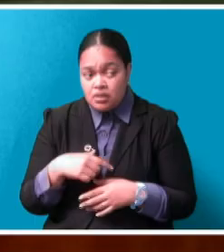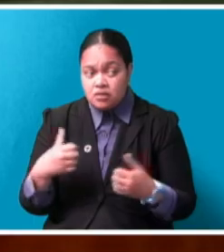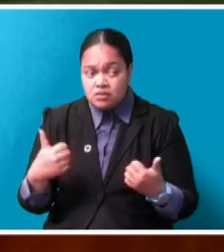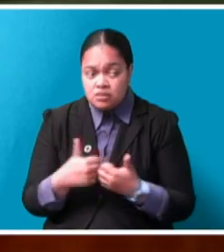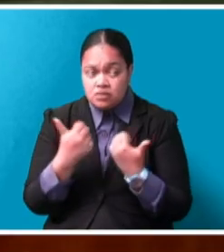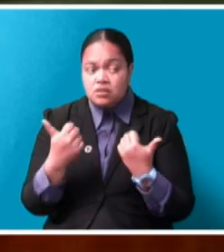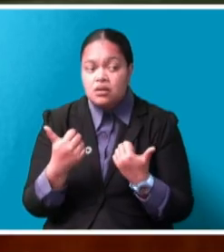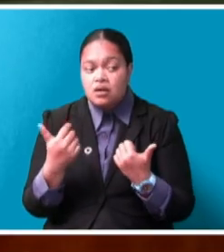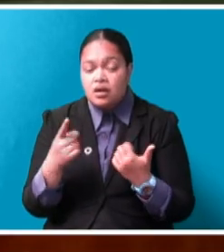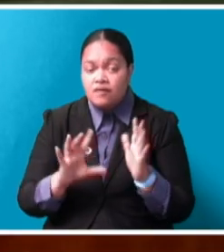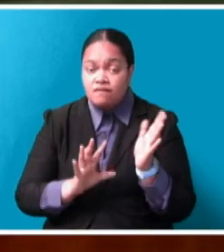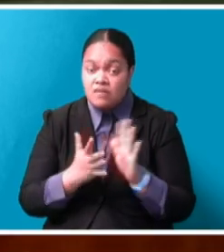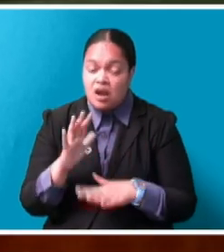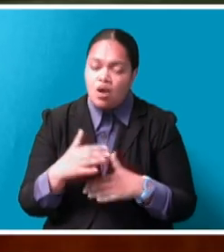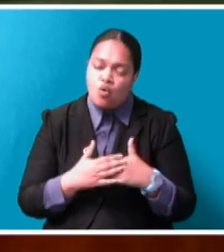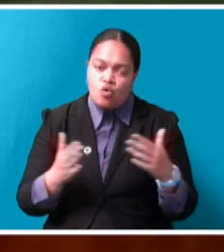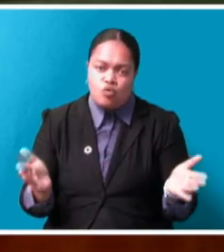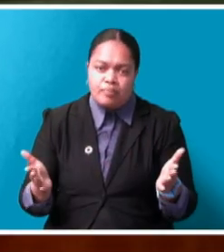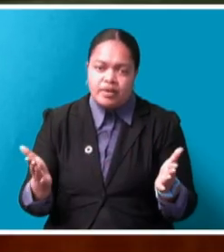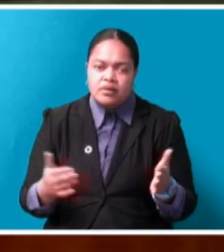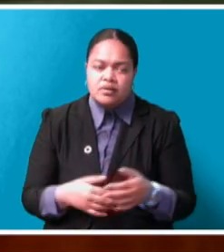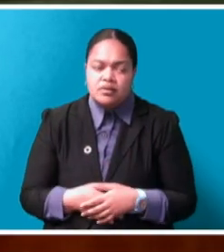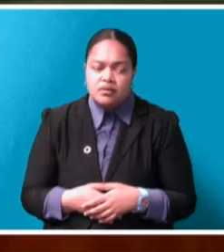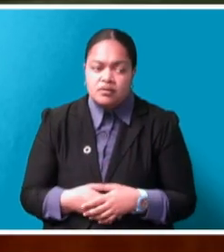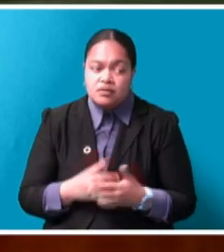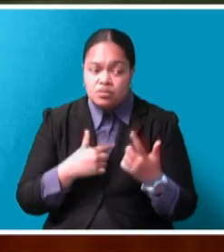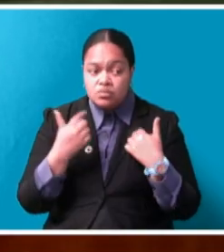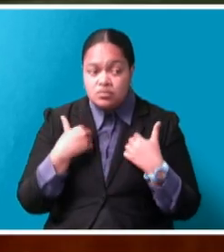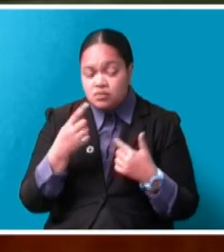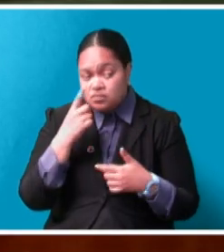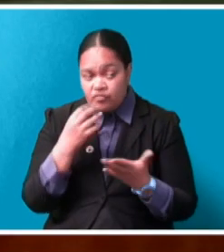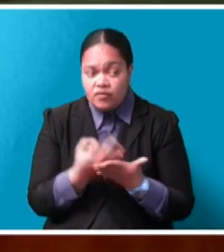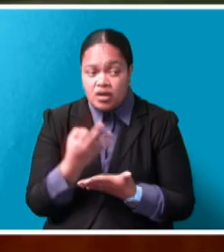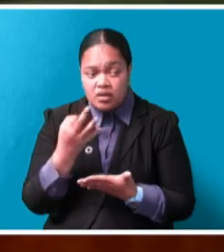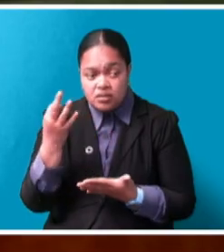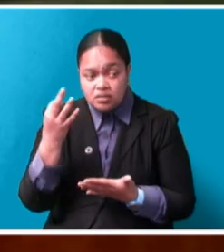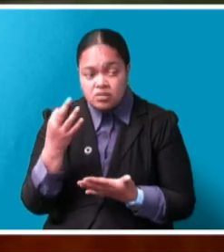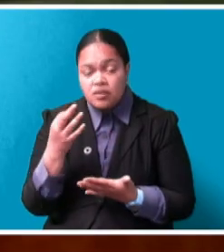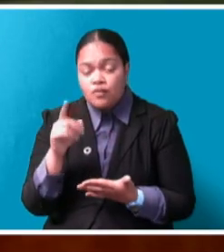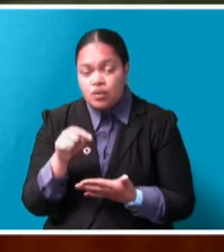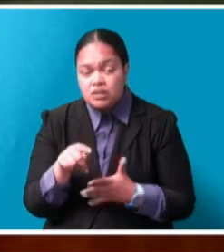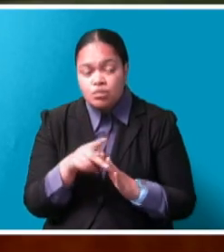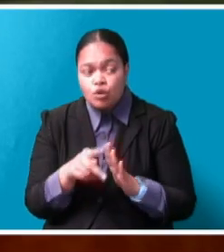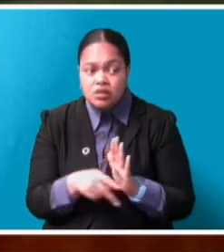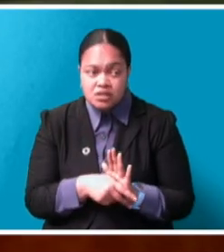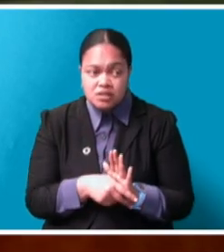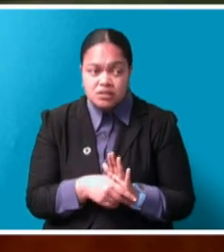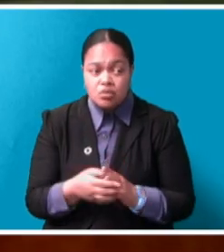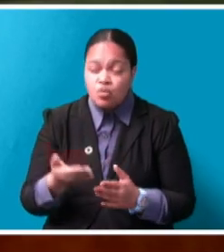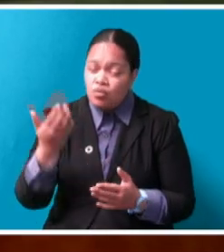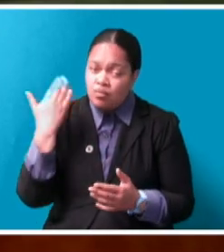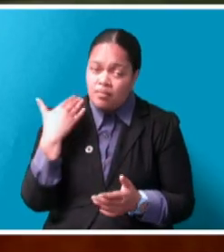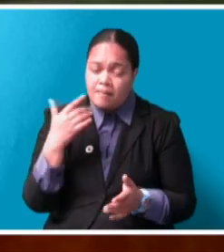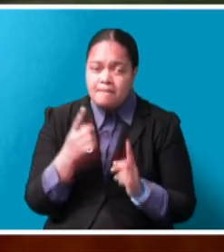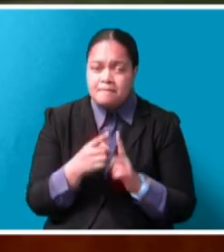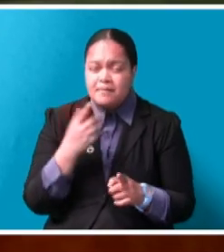open. Mr. Speaker, let us look closely at the financial footprint of this policy. Over the past 8